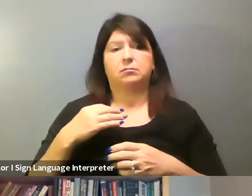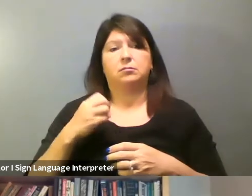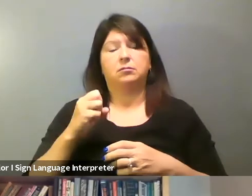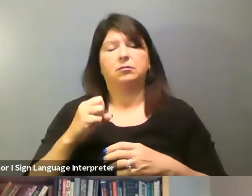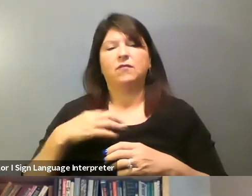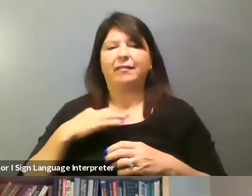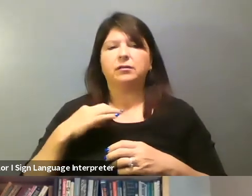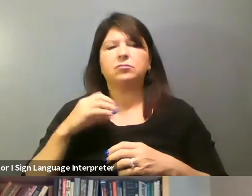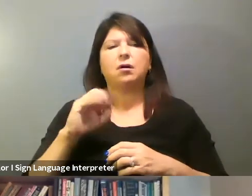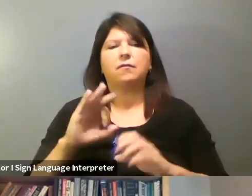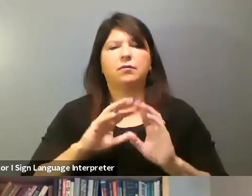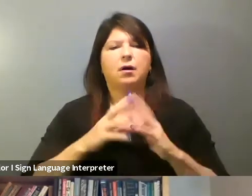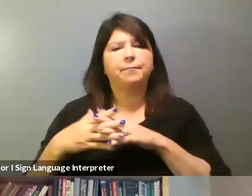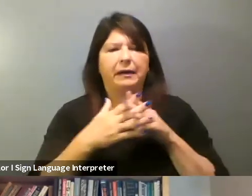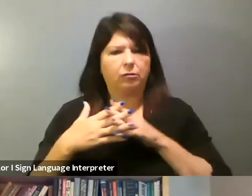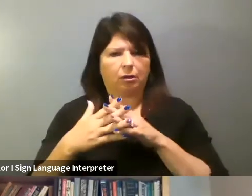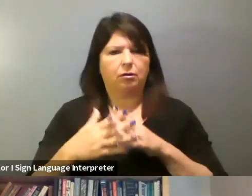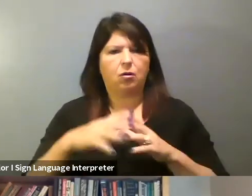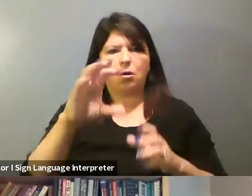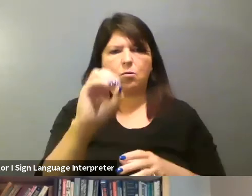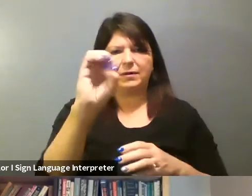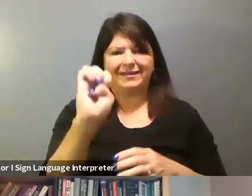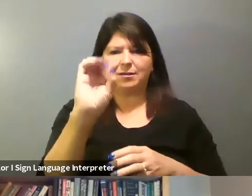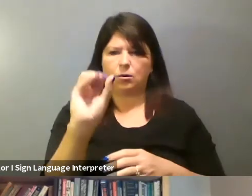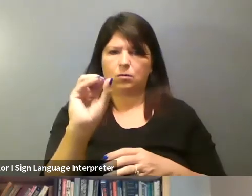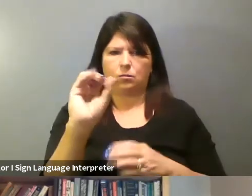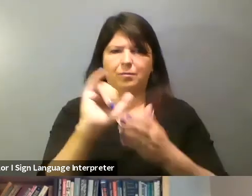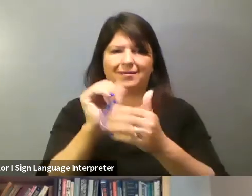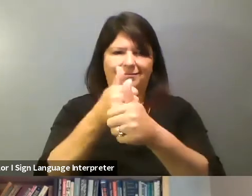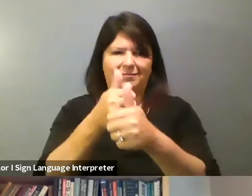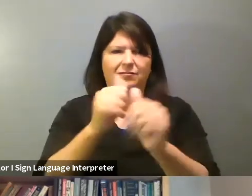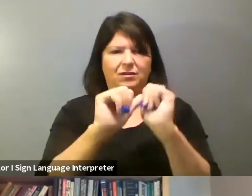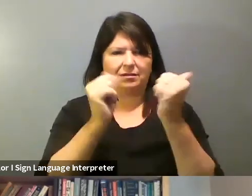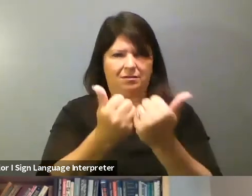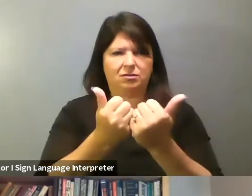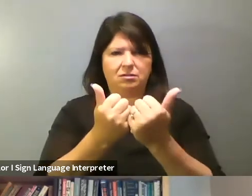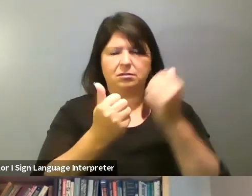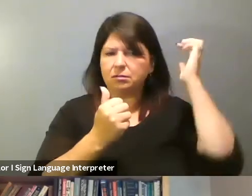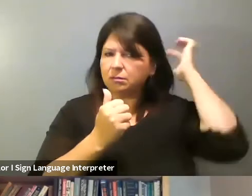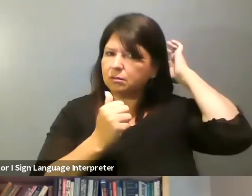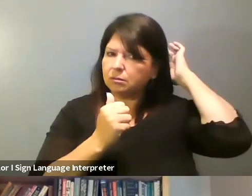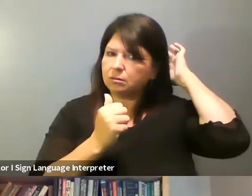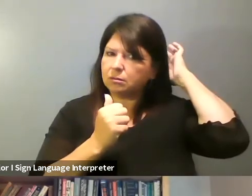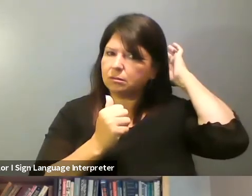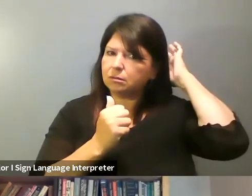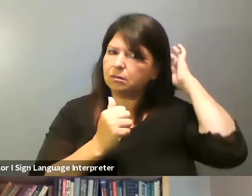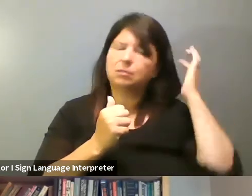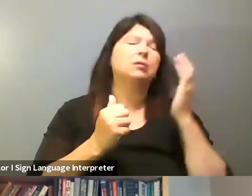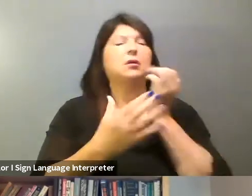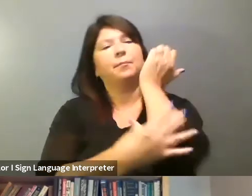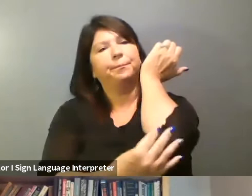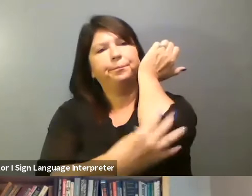The OEO, which was an agency in the poverty programs